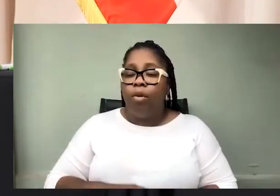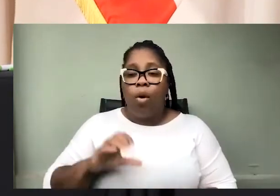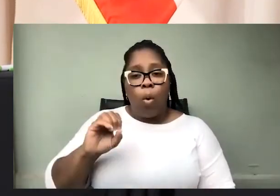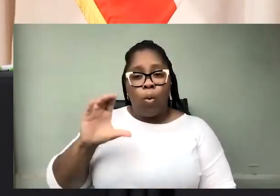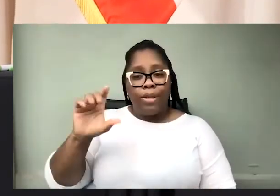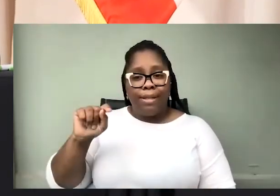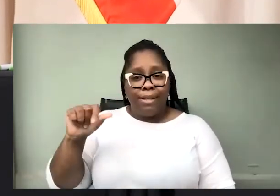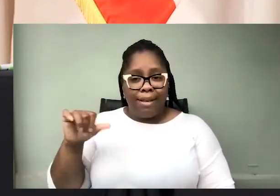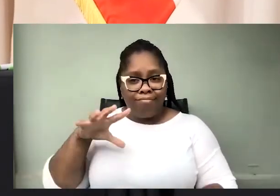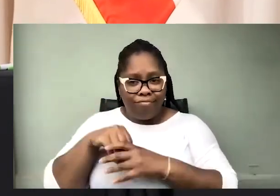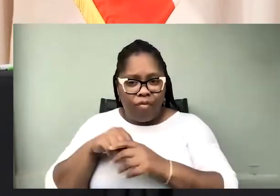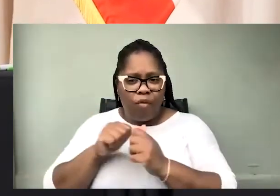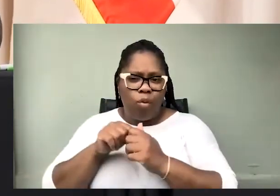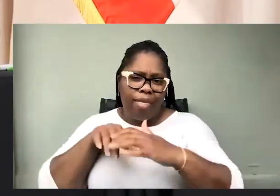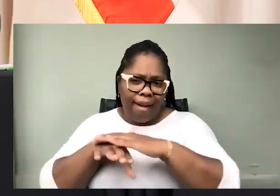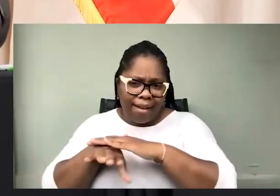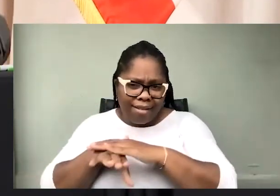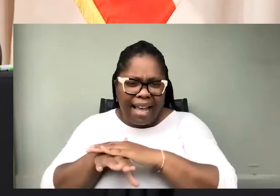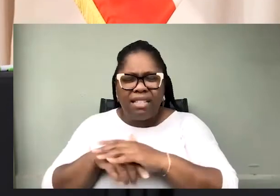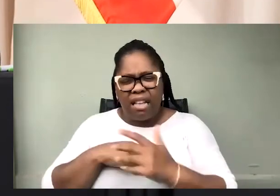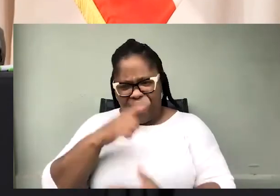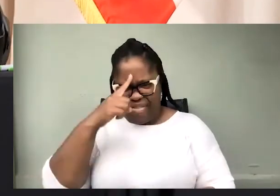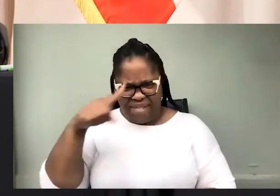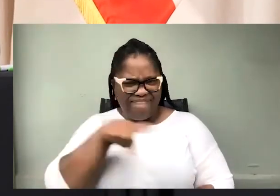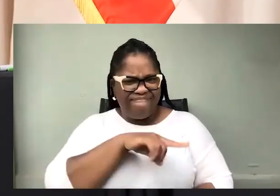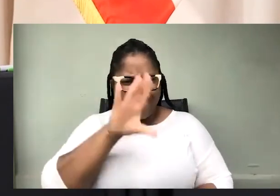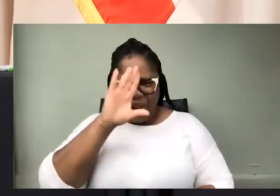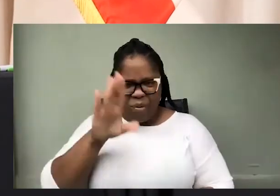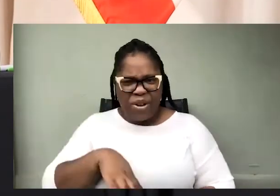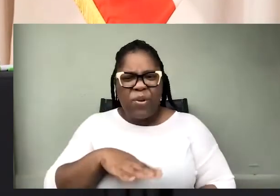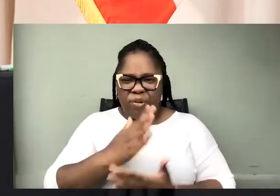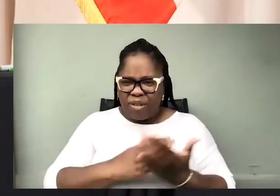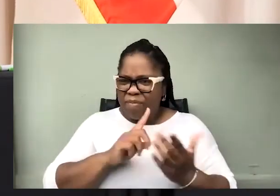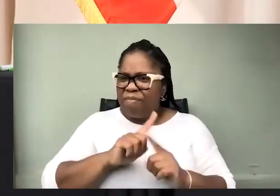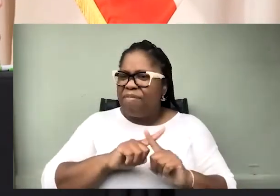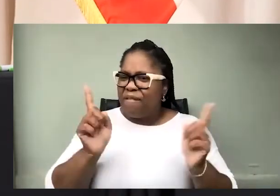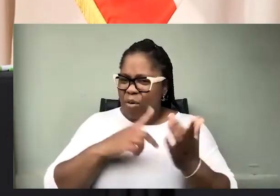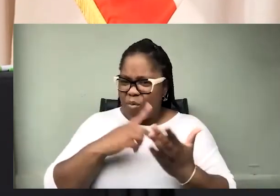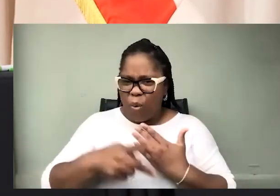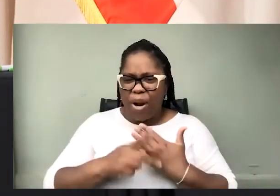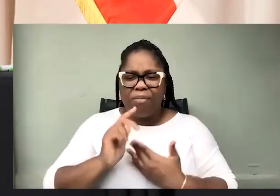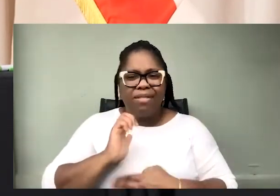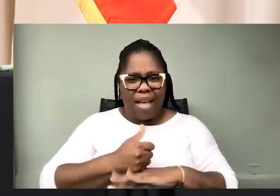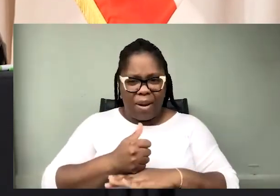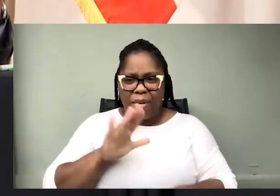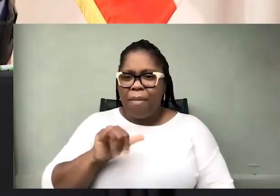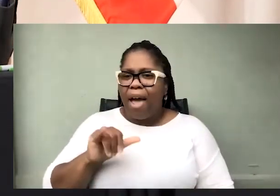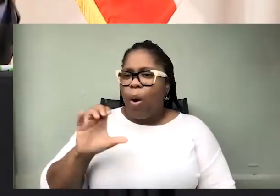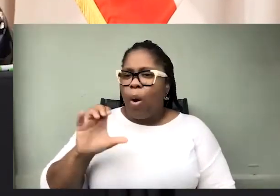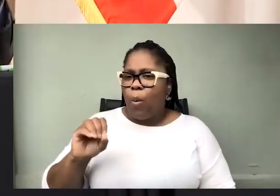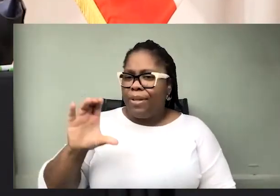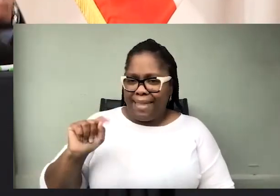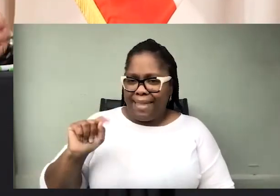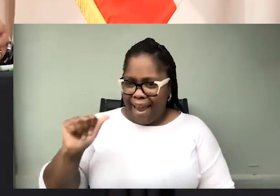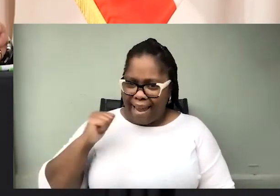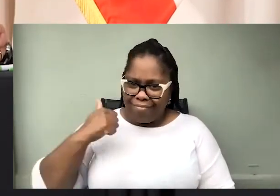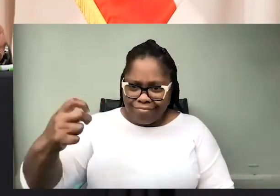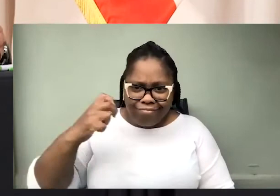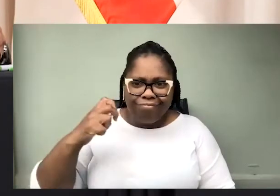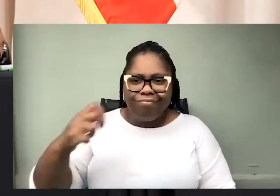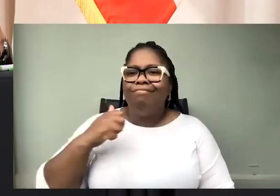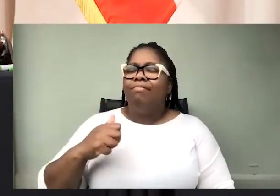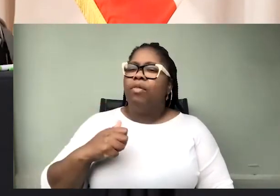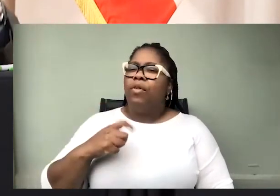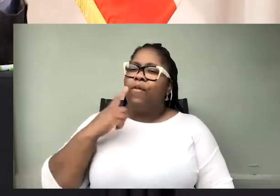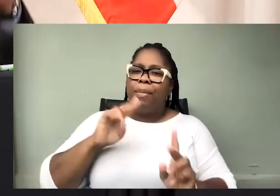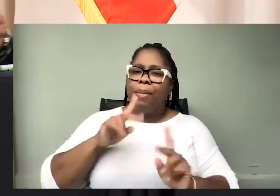has been doing with access, and I think you guys are all aware of some of the different programs OCTA offers for those who might need transportation,